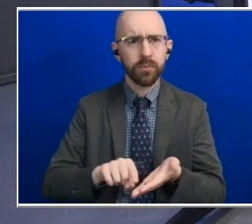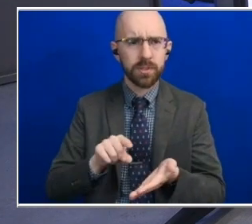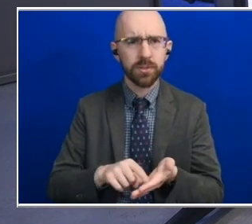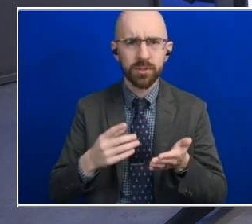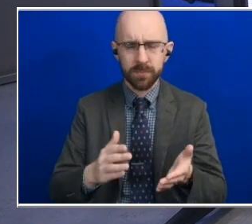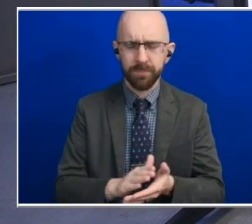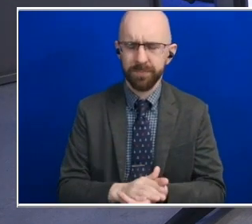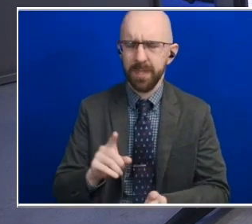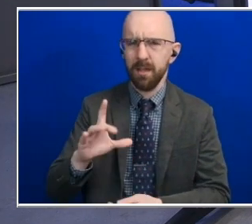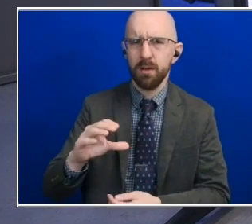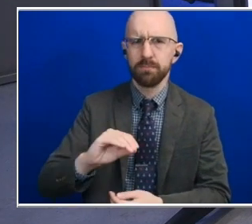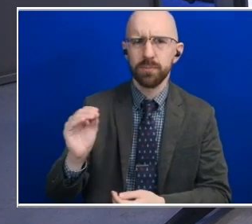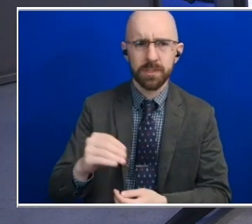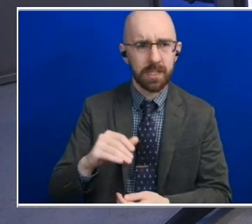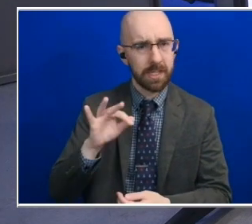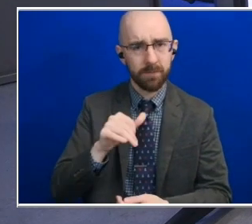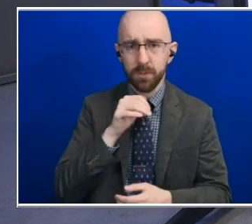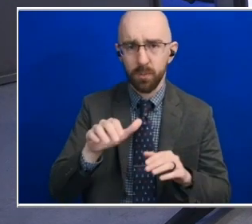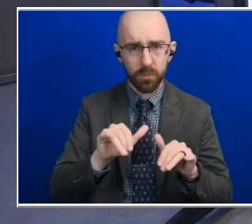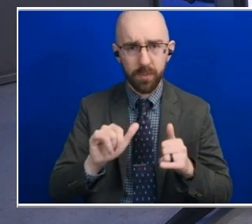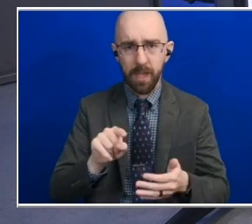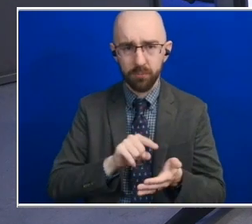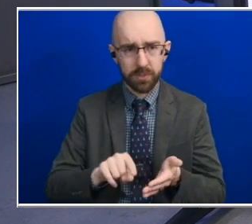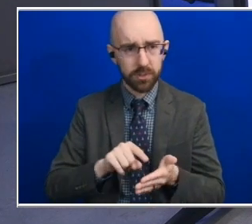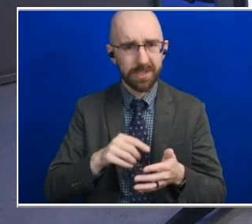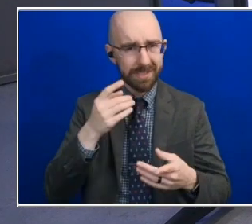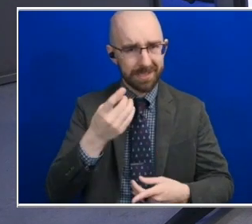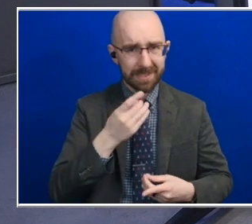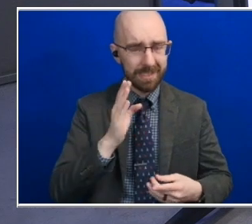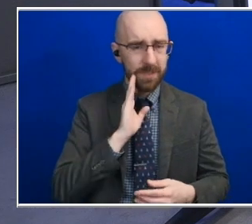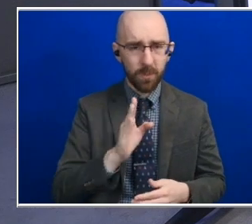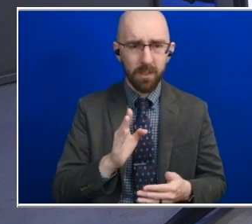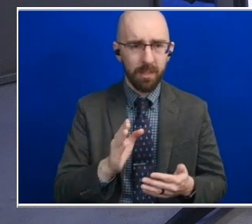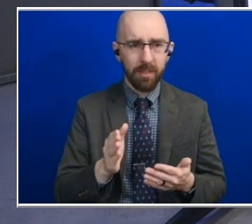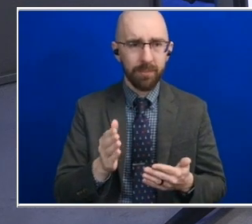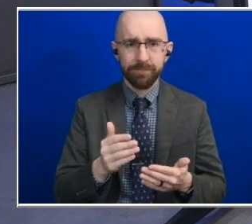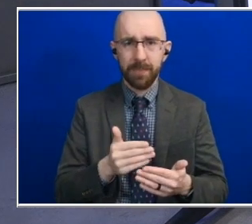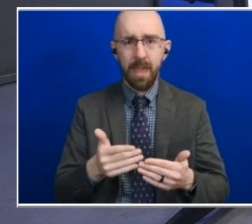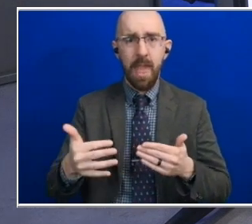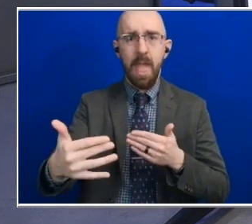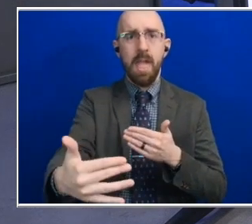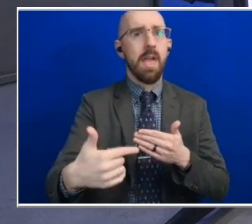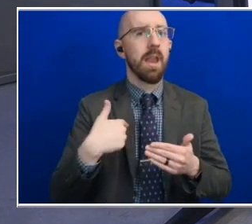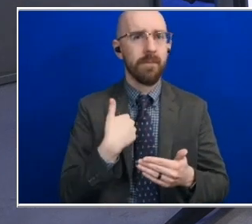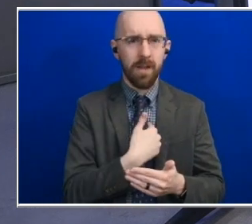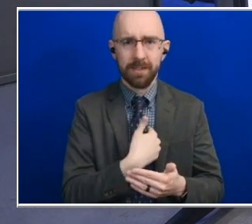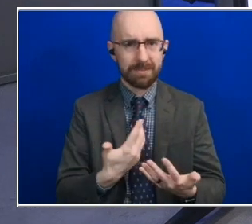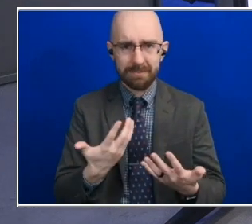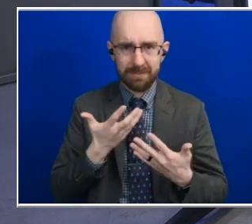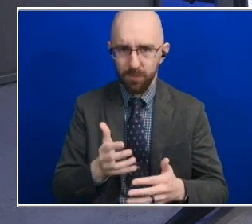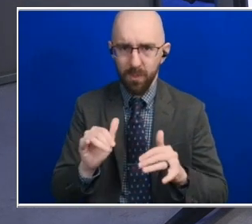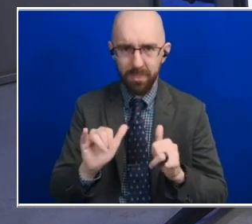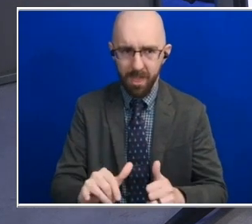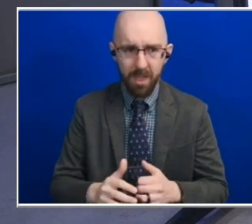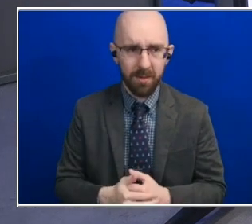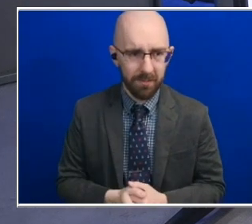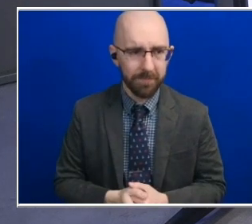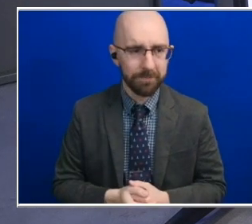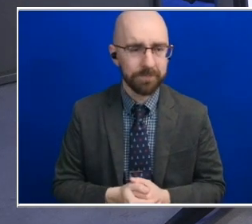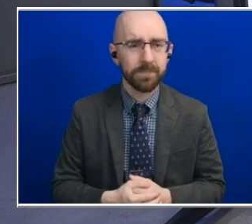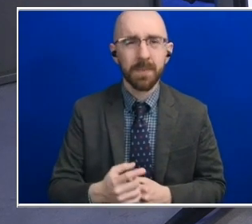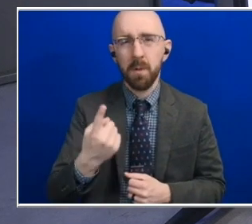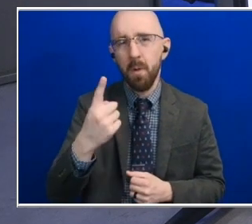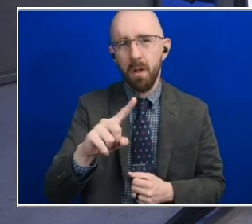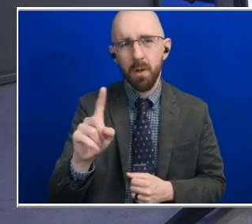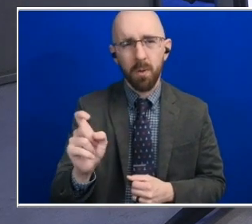we don't do that research, the diseases stay way out in front of us, and that's not what we want to see. So, Mara, here's one question that, as